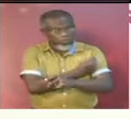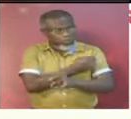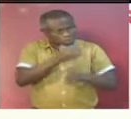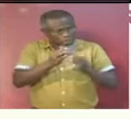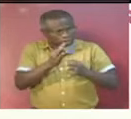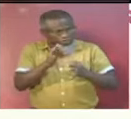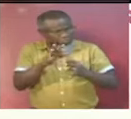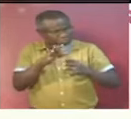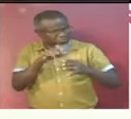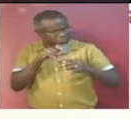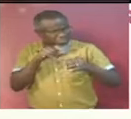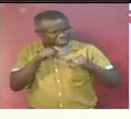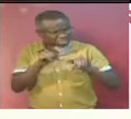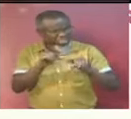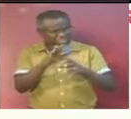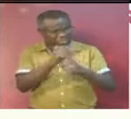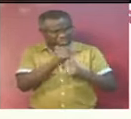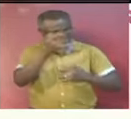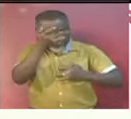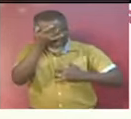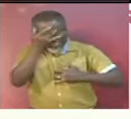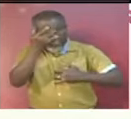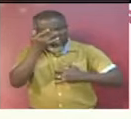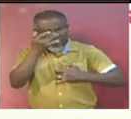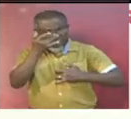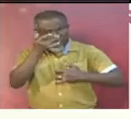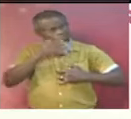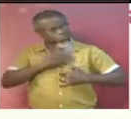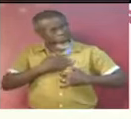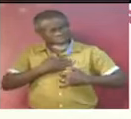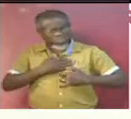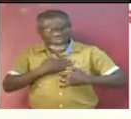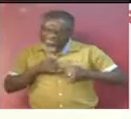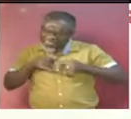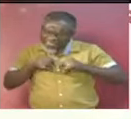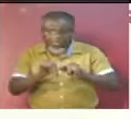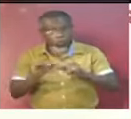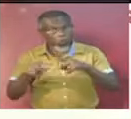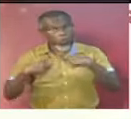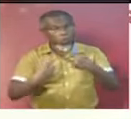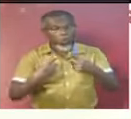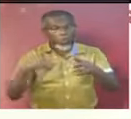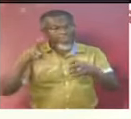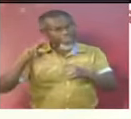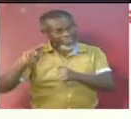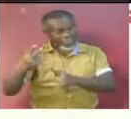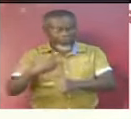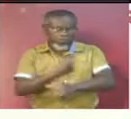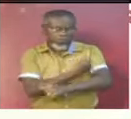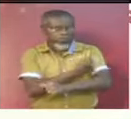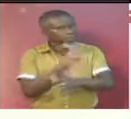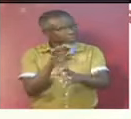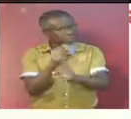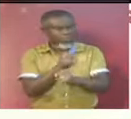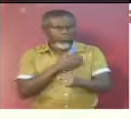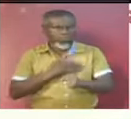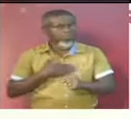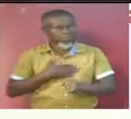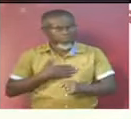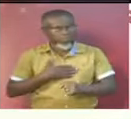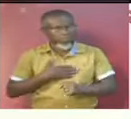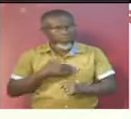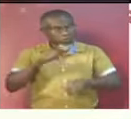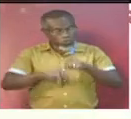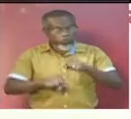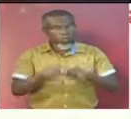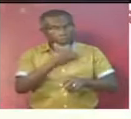between, to follow up and get their second dose at the appointed time, so that the immune response can be optimized and we